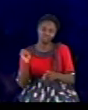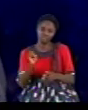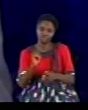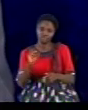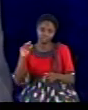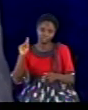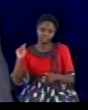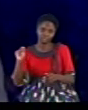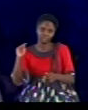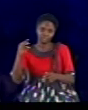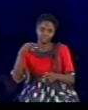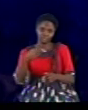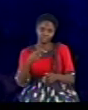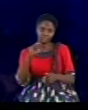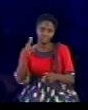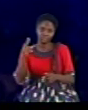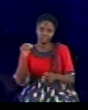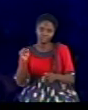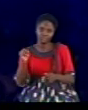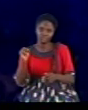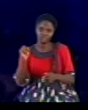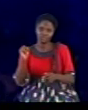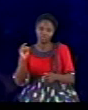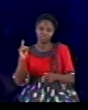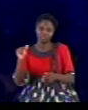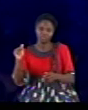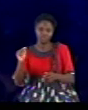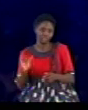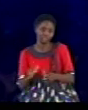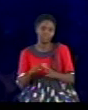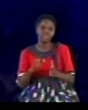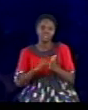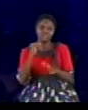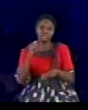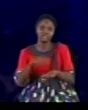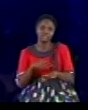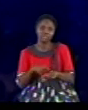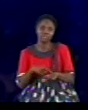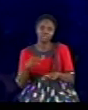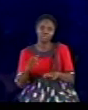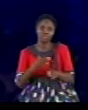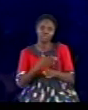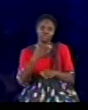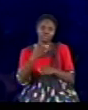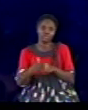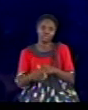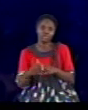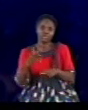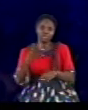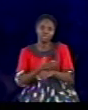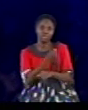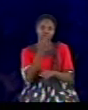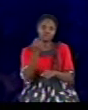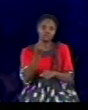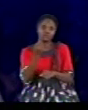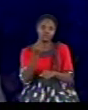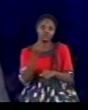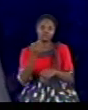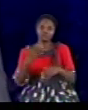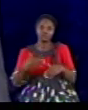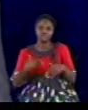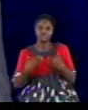your season of total emancipation, your season of triumphant elevation,